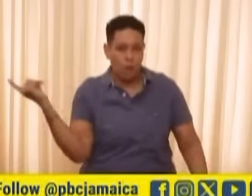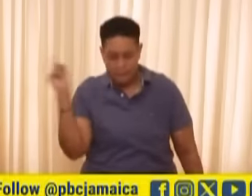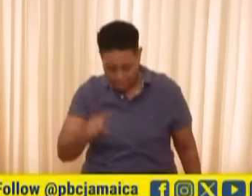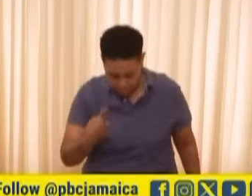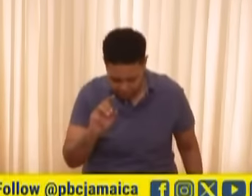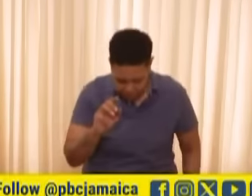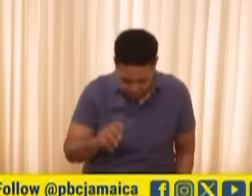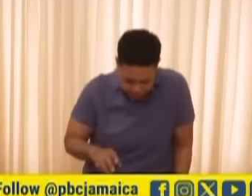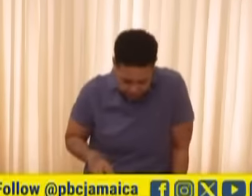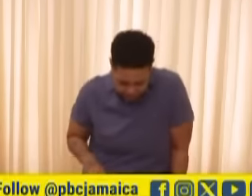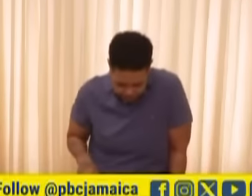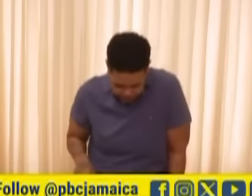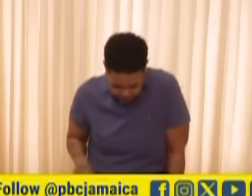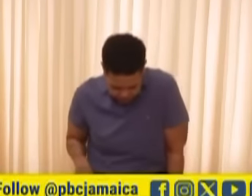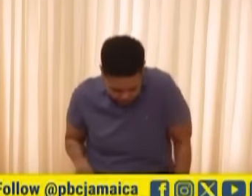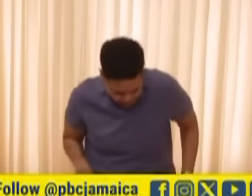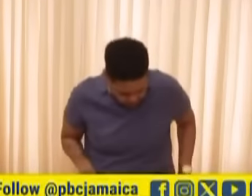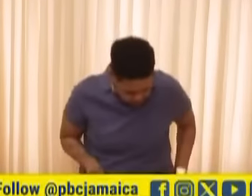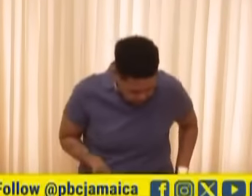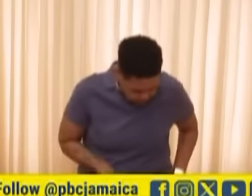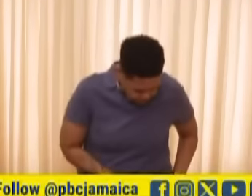Minister Mackenzie.